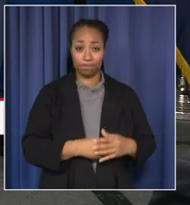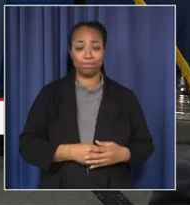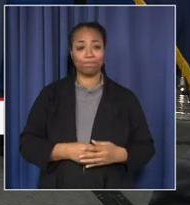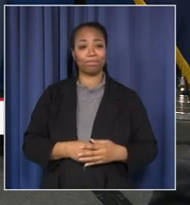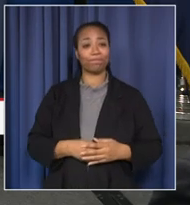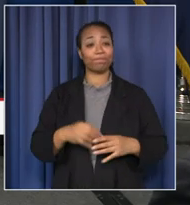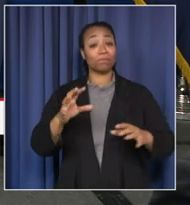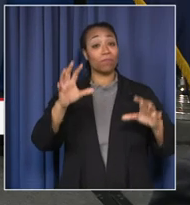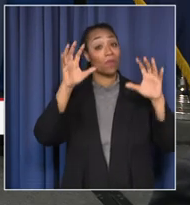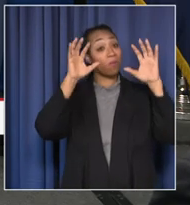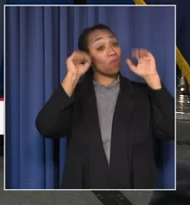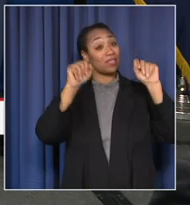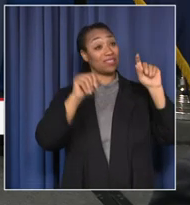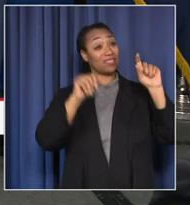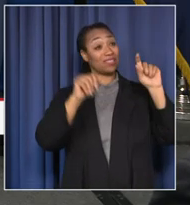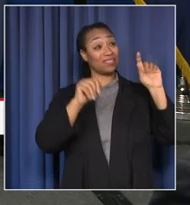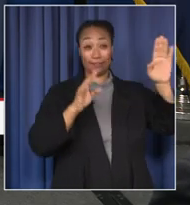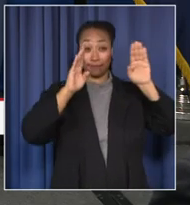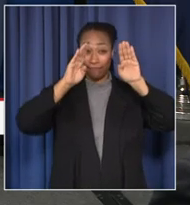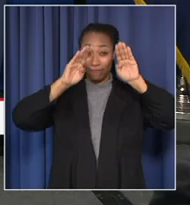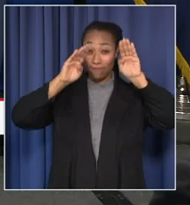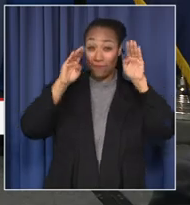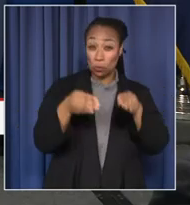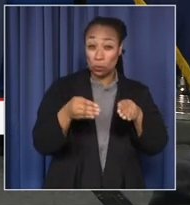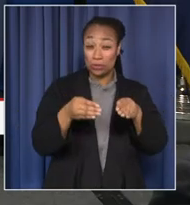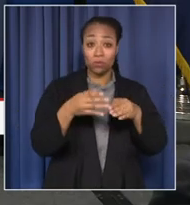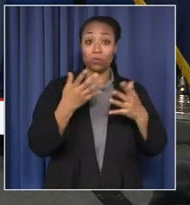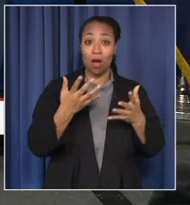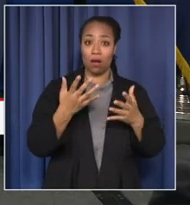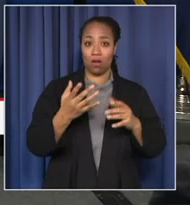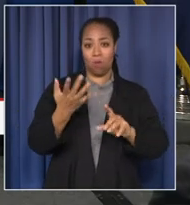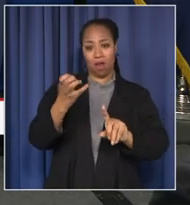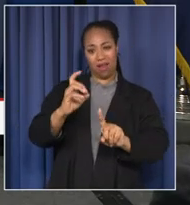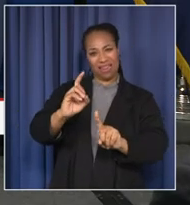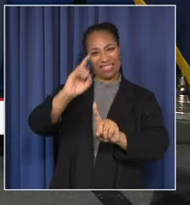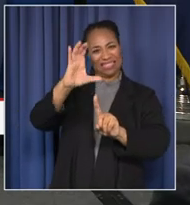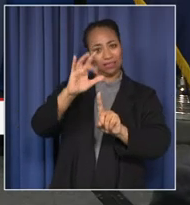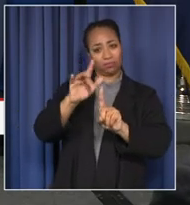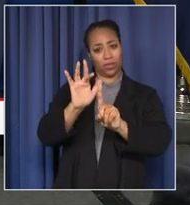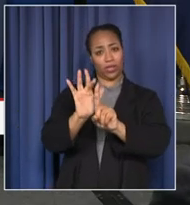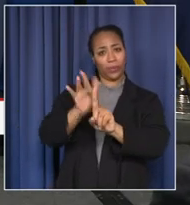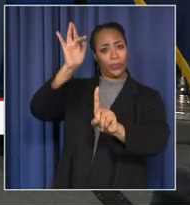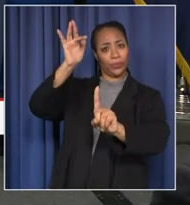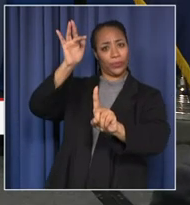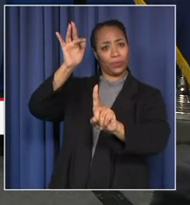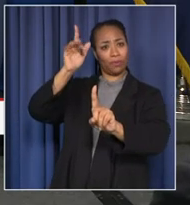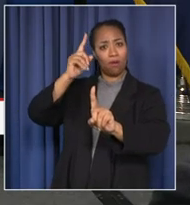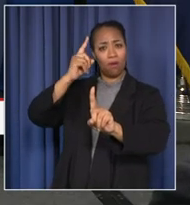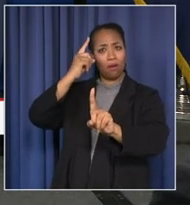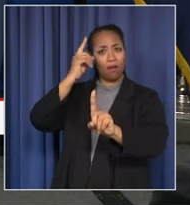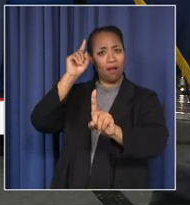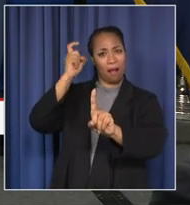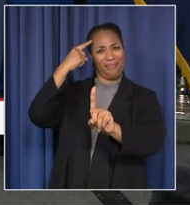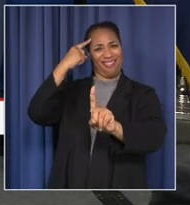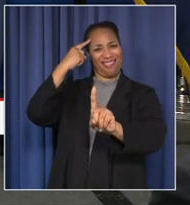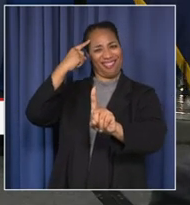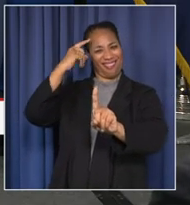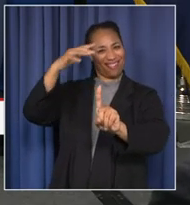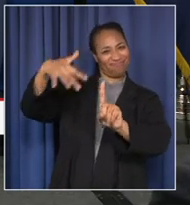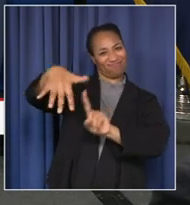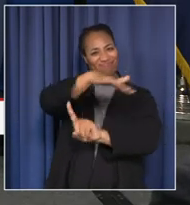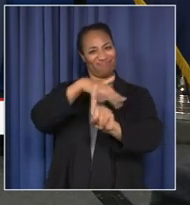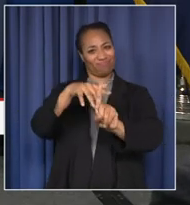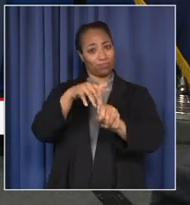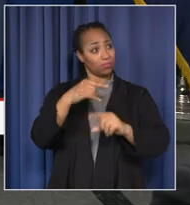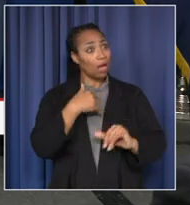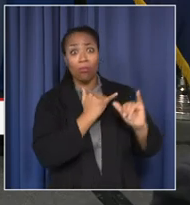in the world. And it turns out that's our focus too. And in Washington, D.C., unlike some places,